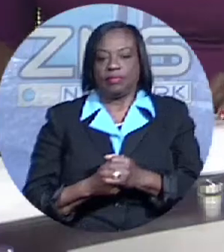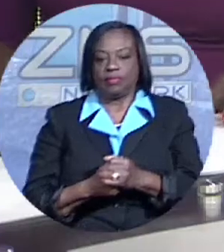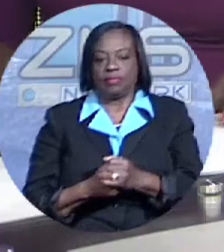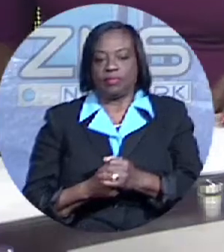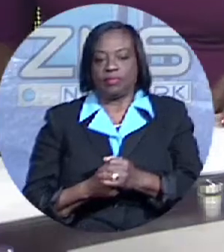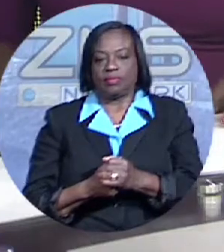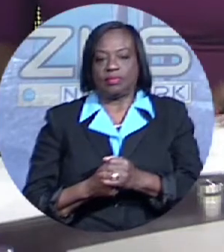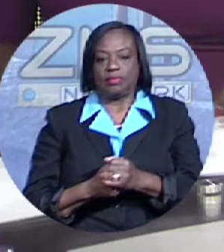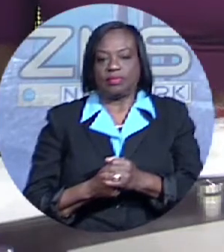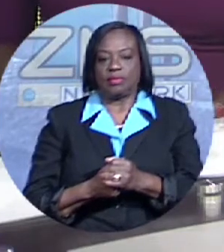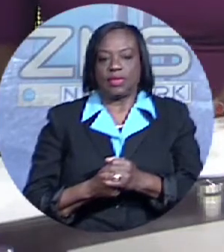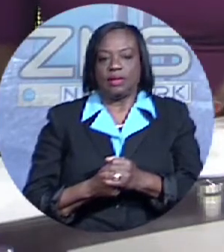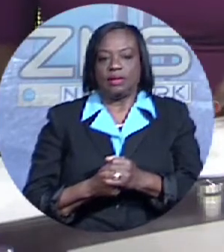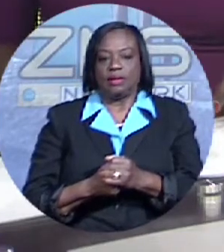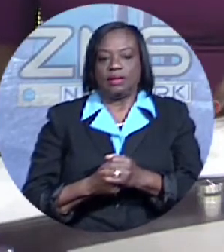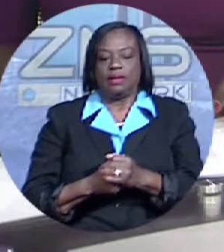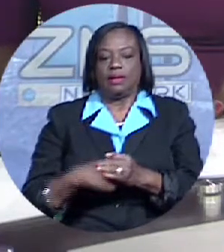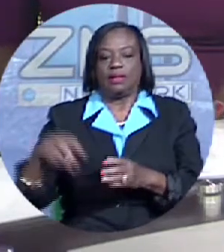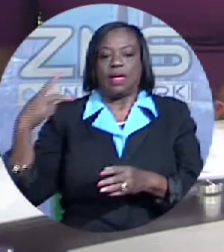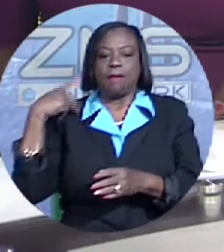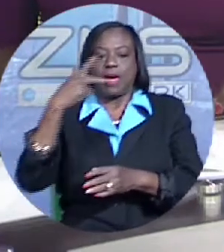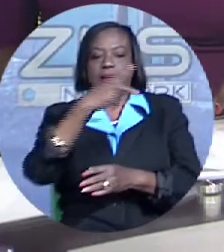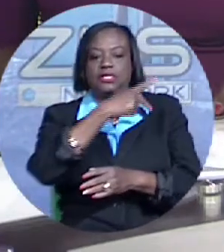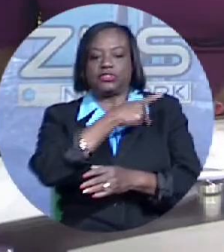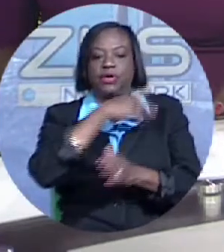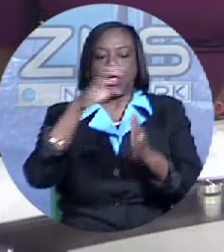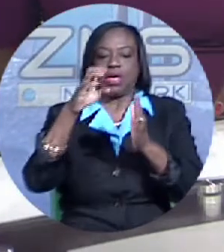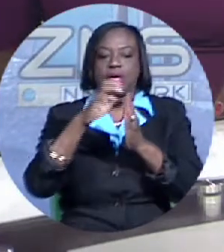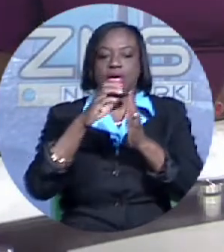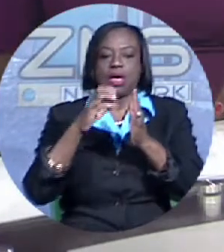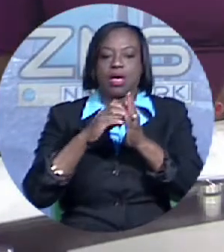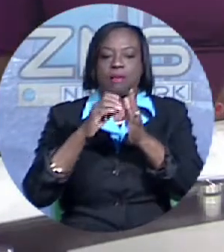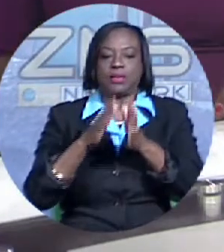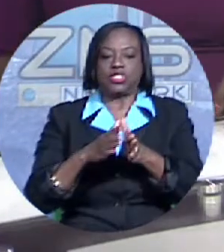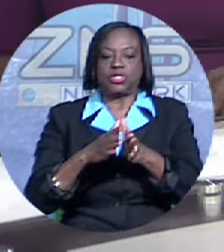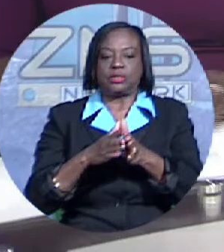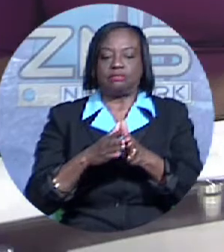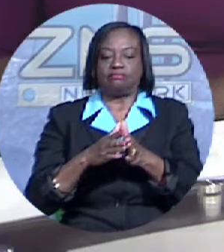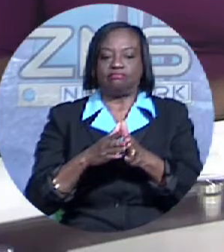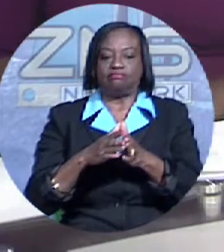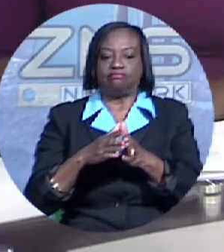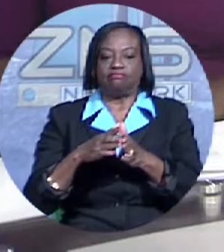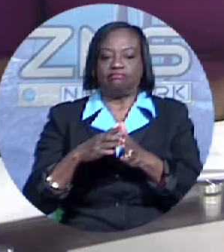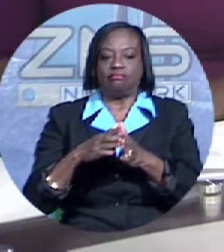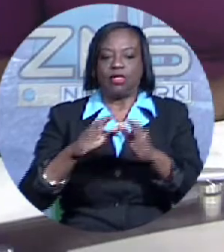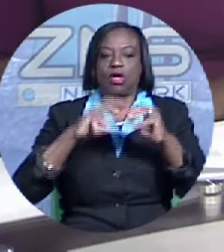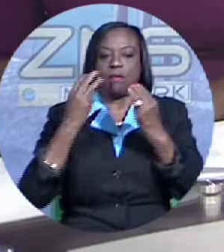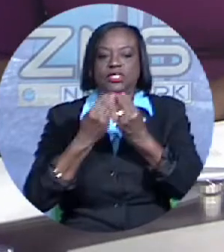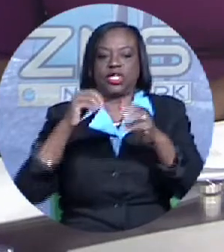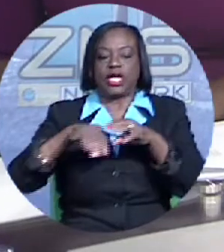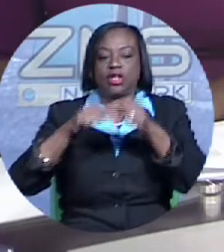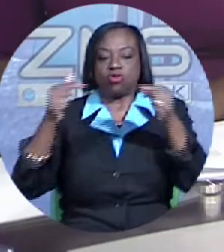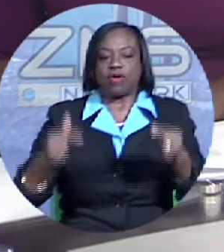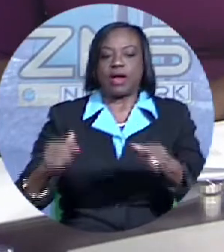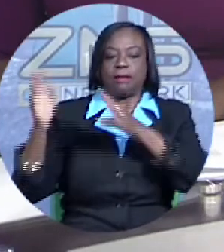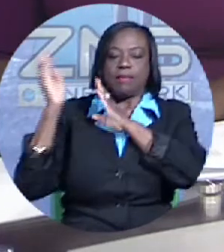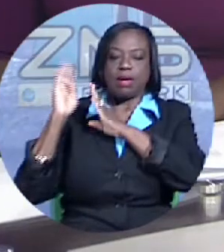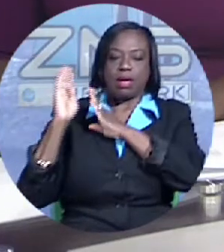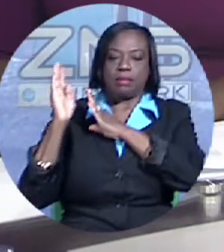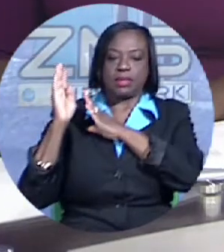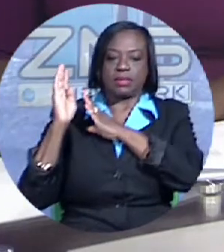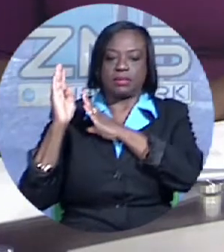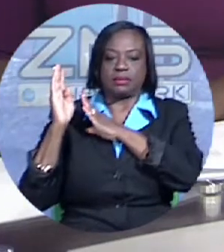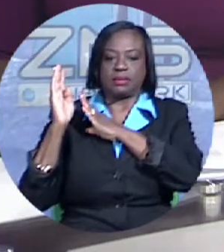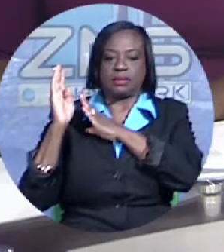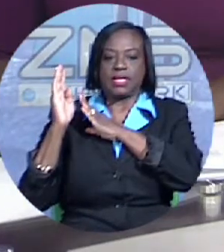The Deputy Parliamentary Commissioner in Grand Bahama raised a concern yesterday over the voter registration process, claiming that some of those